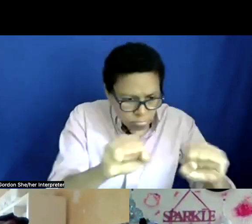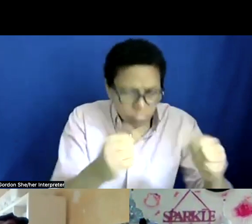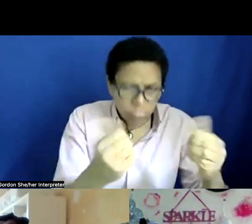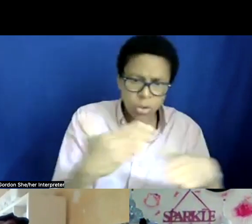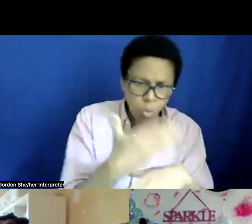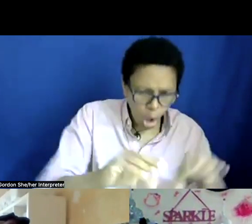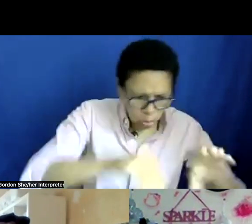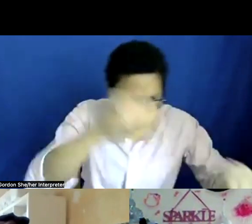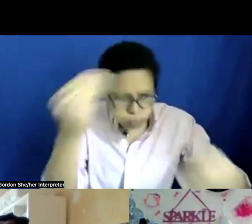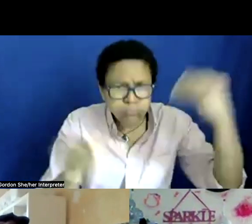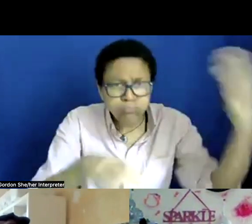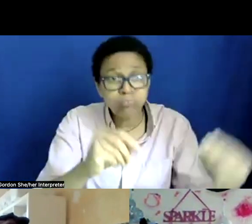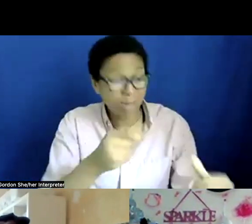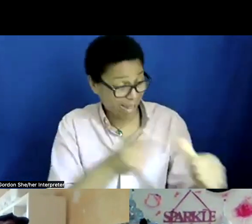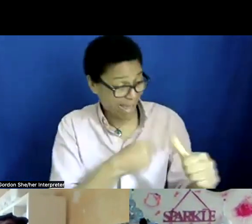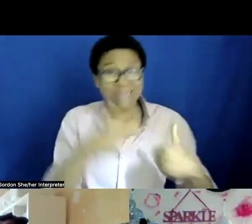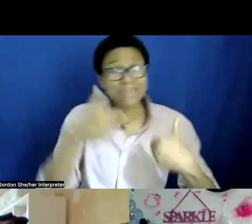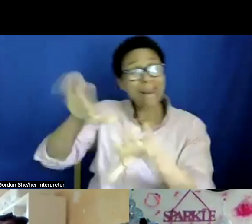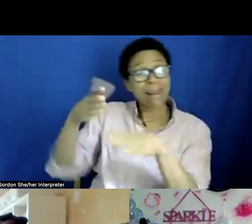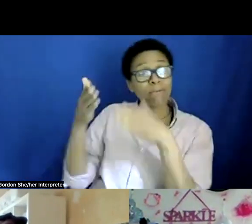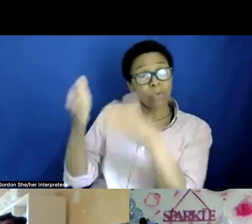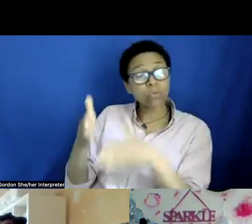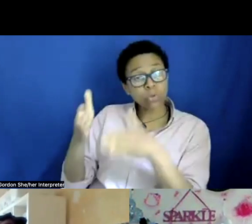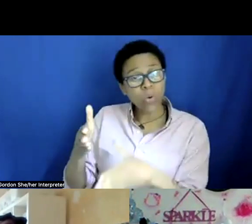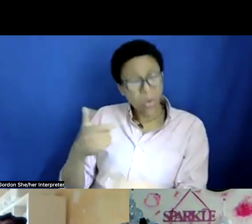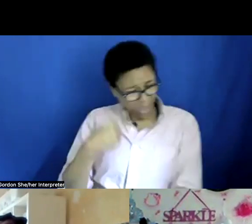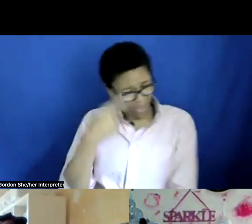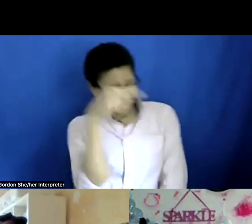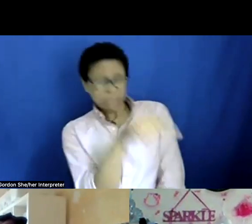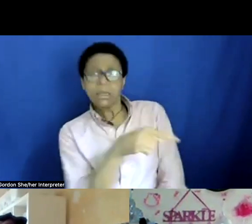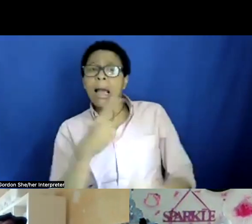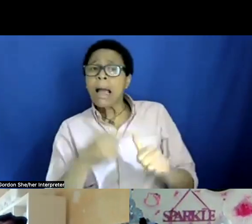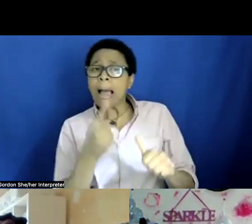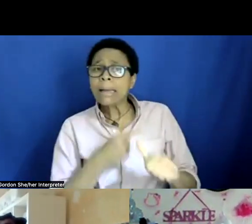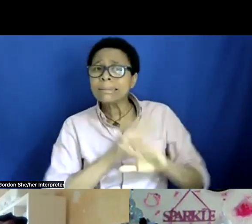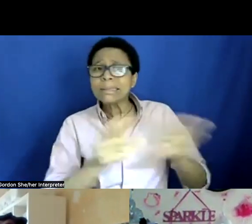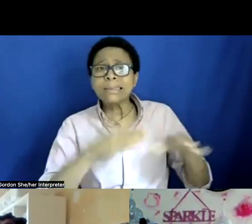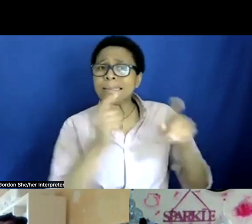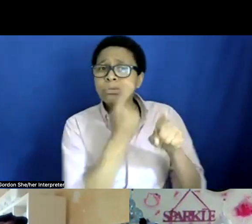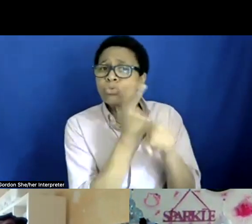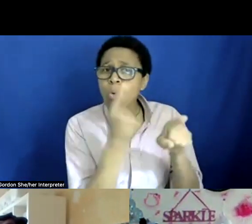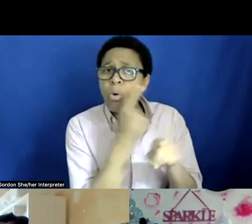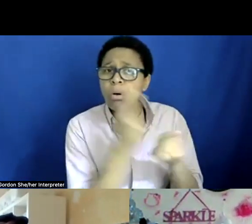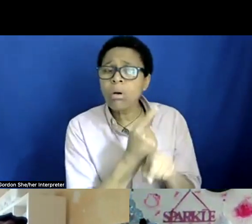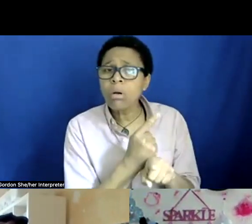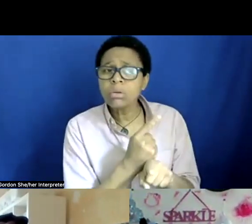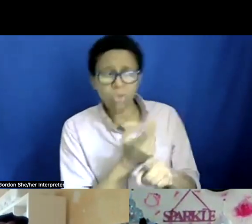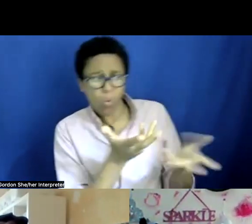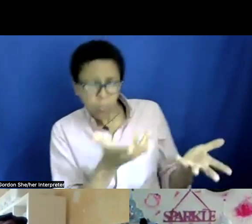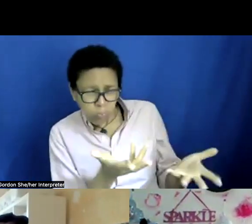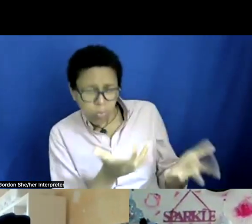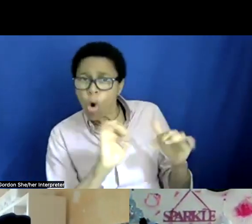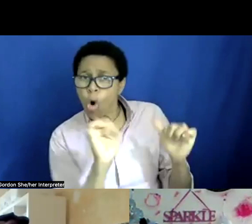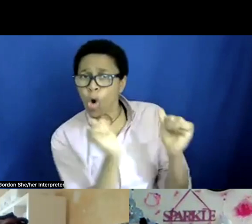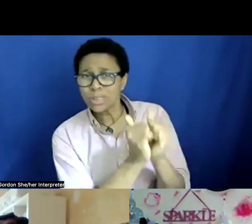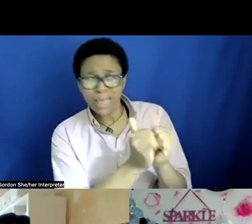hospital. But because Angus didn't talk, I really feel there's a hell of a lot of consent issues